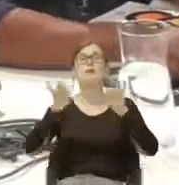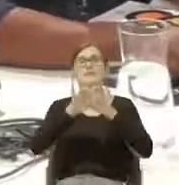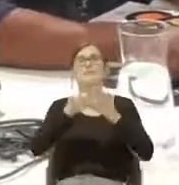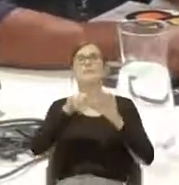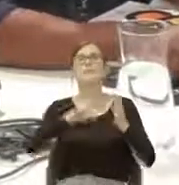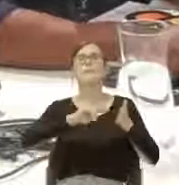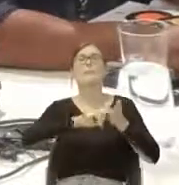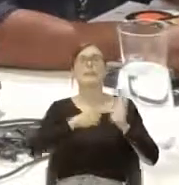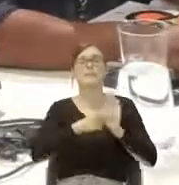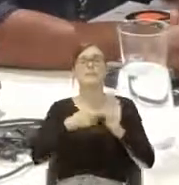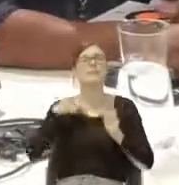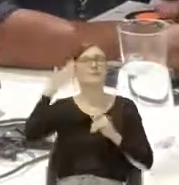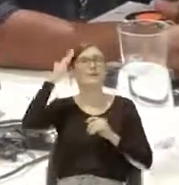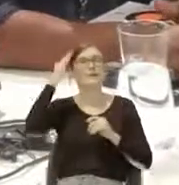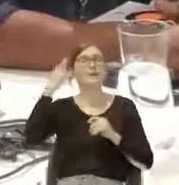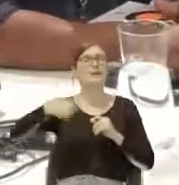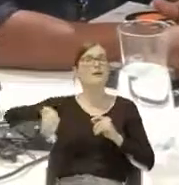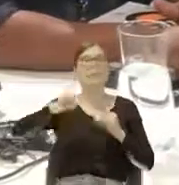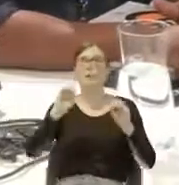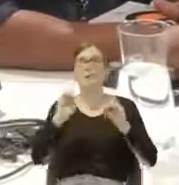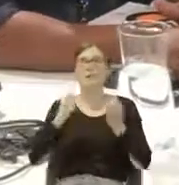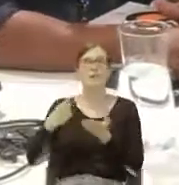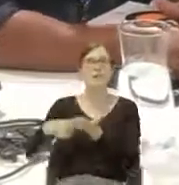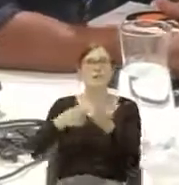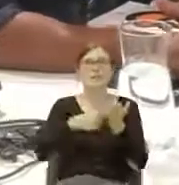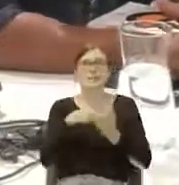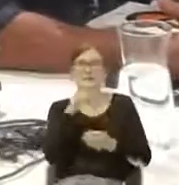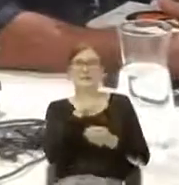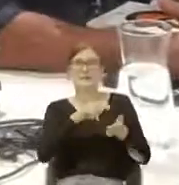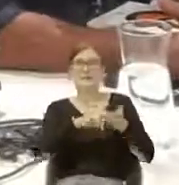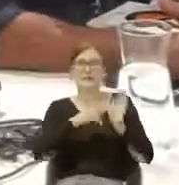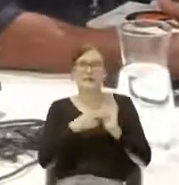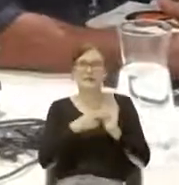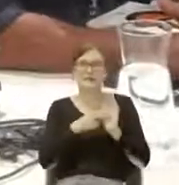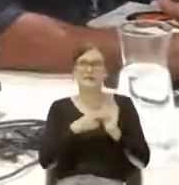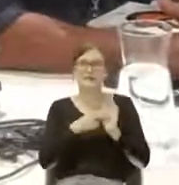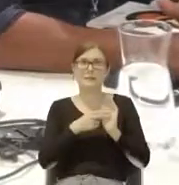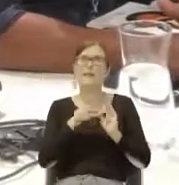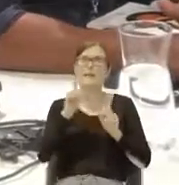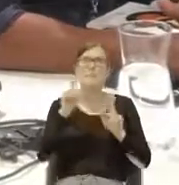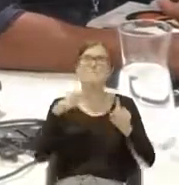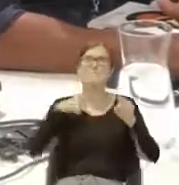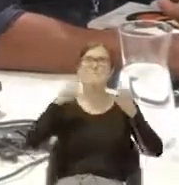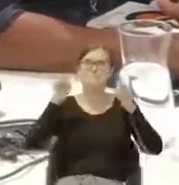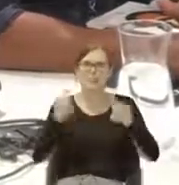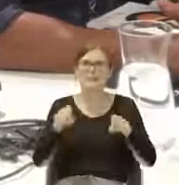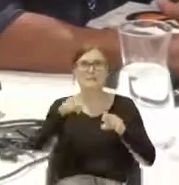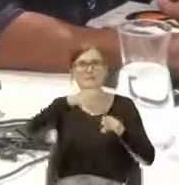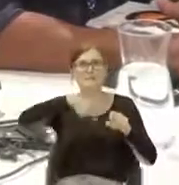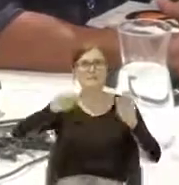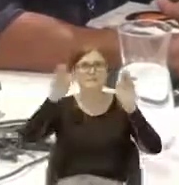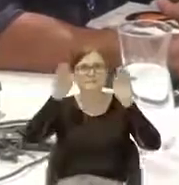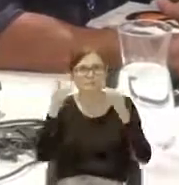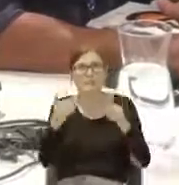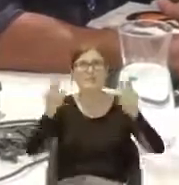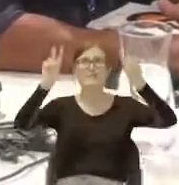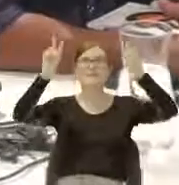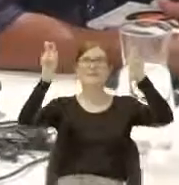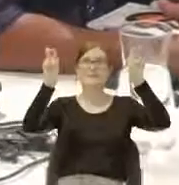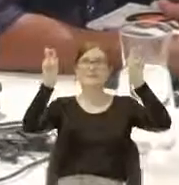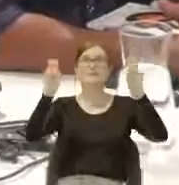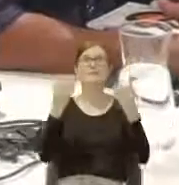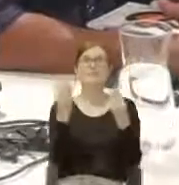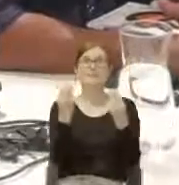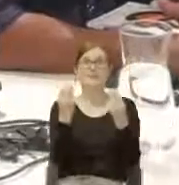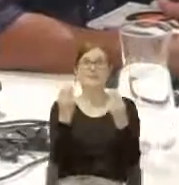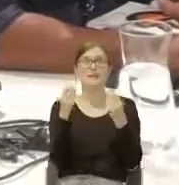financialization of housing and land. This is essential. I mean, this was again mentioned by my predecessors when speaking about how cities